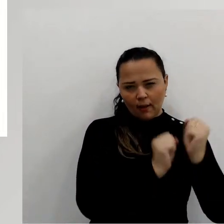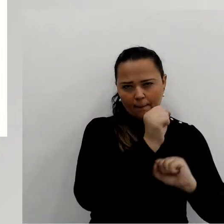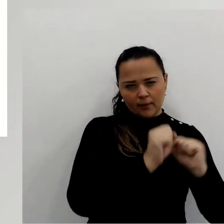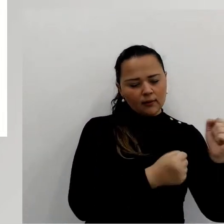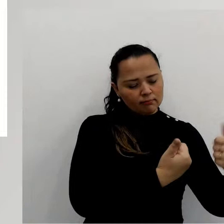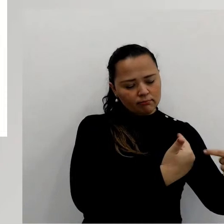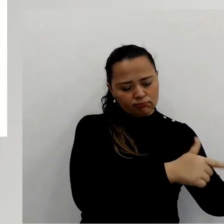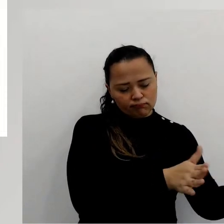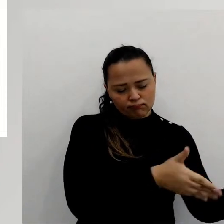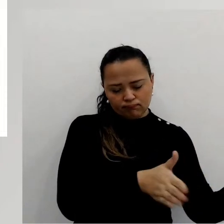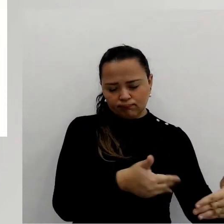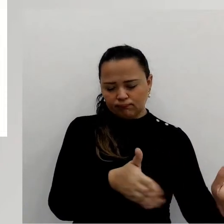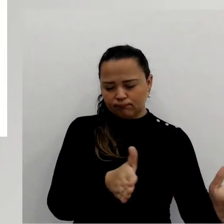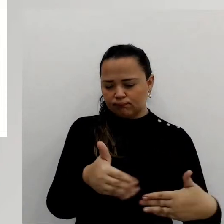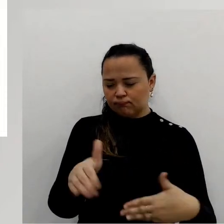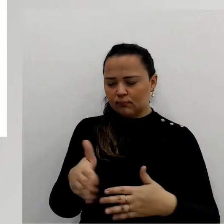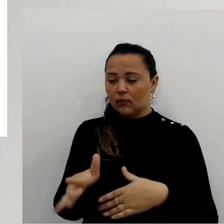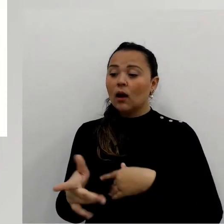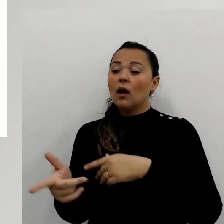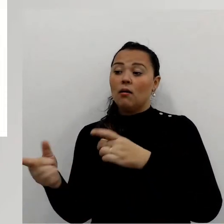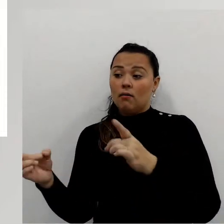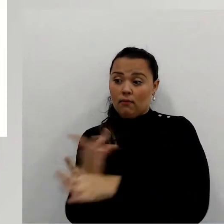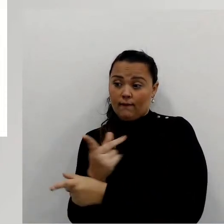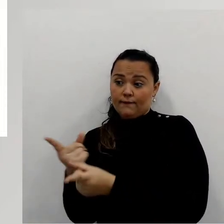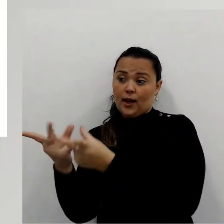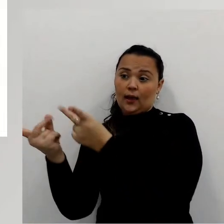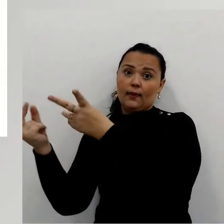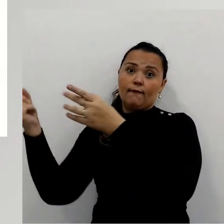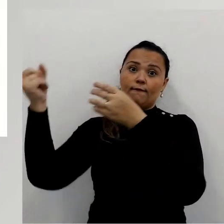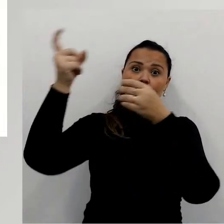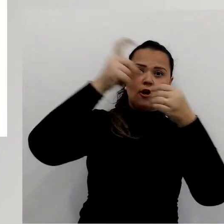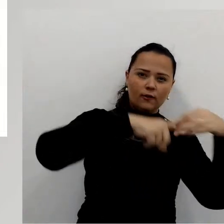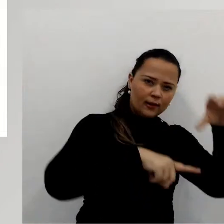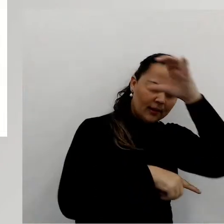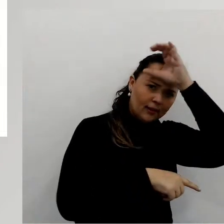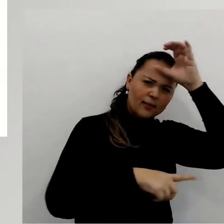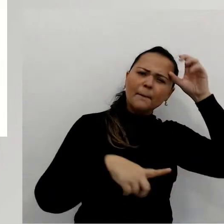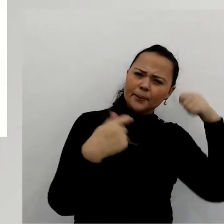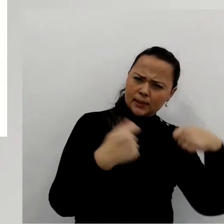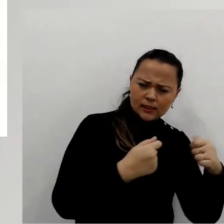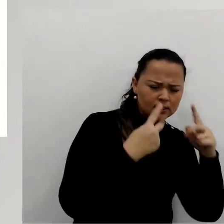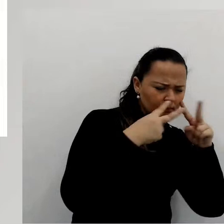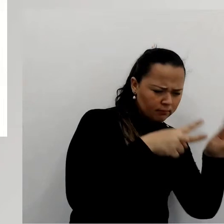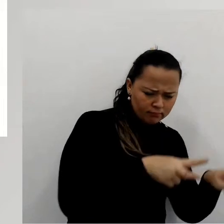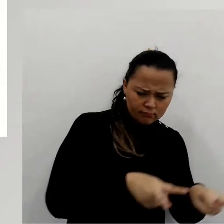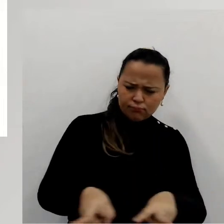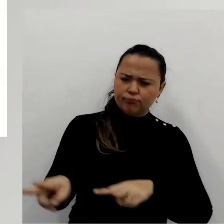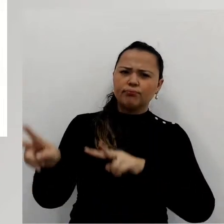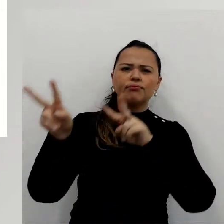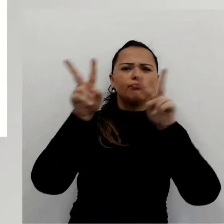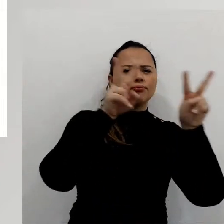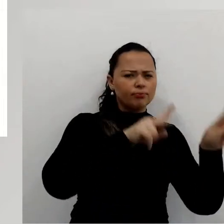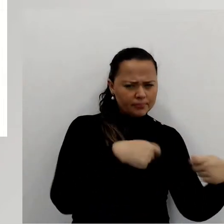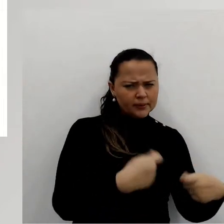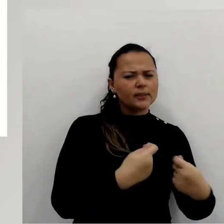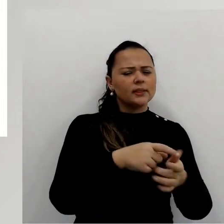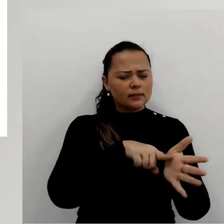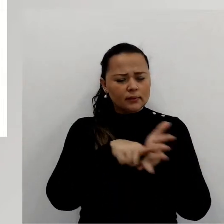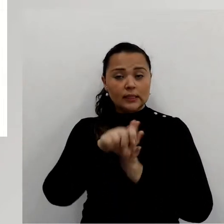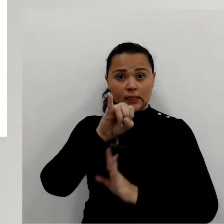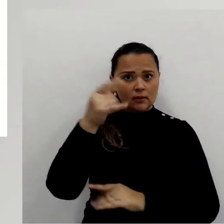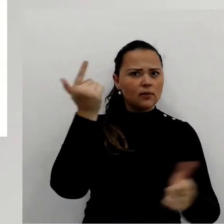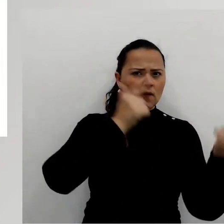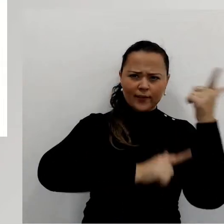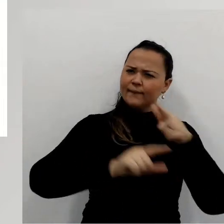again. And you need to look at your workflows in that way. And if you do that, you'll be able to